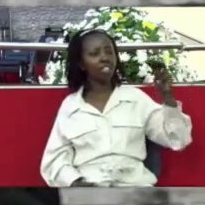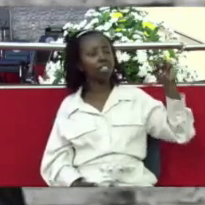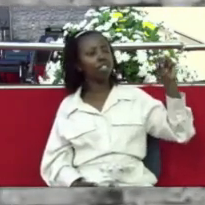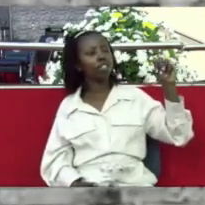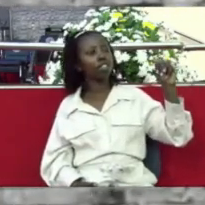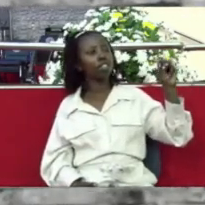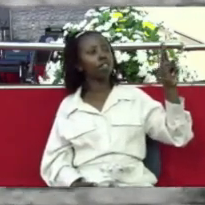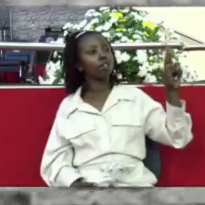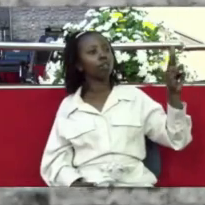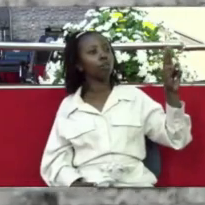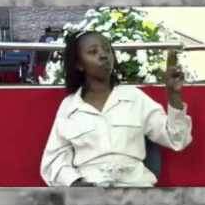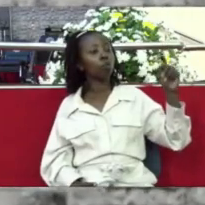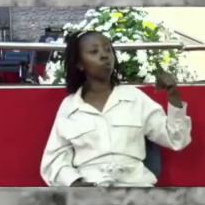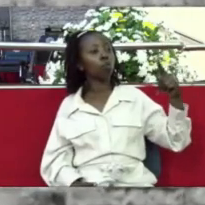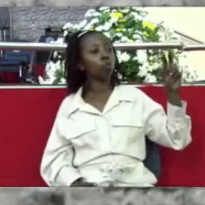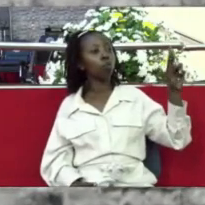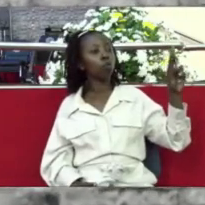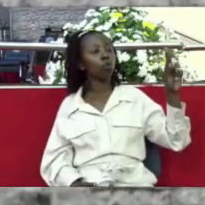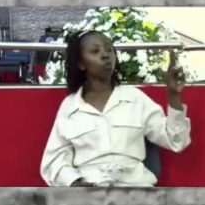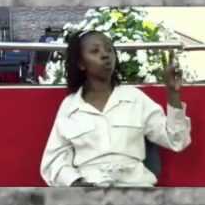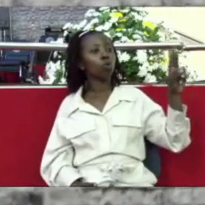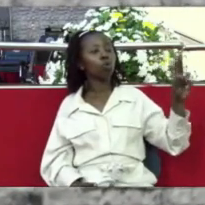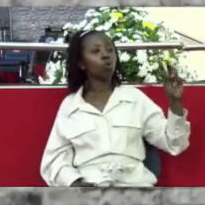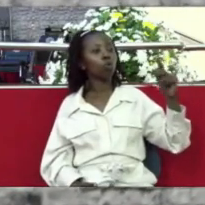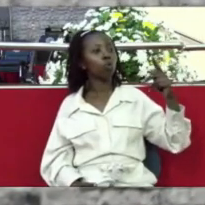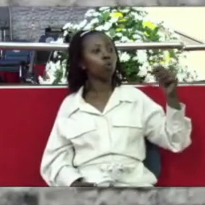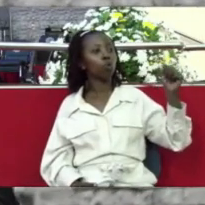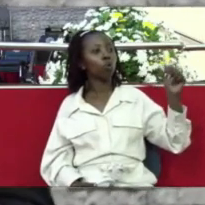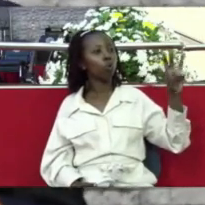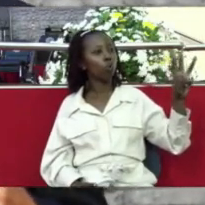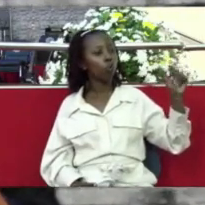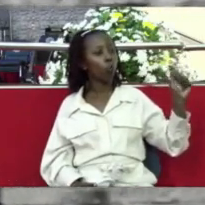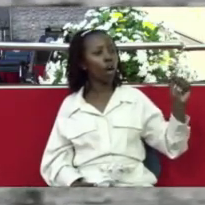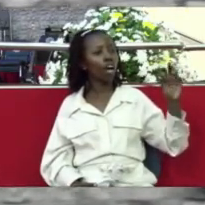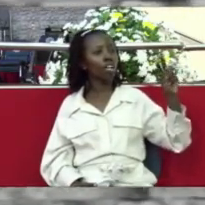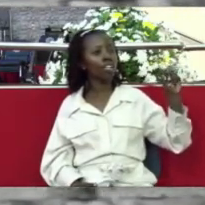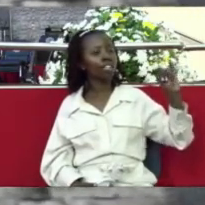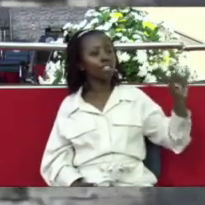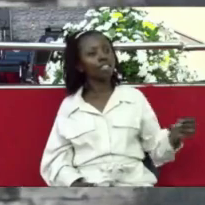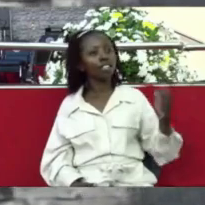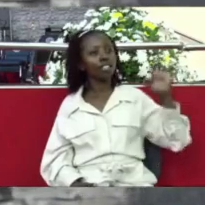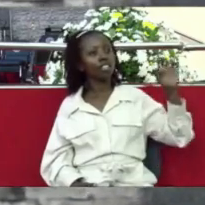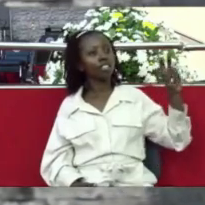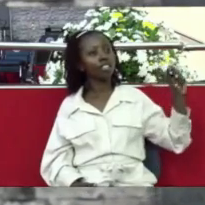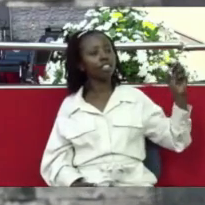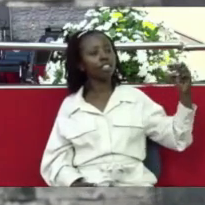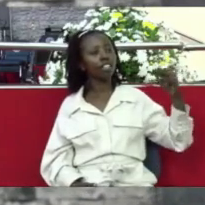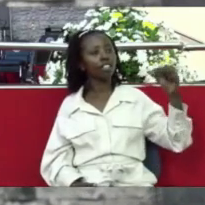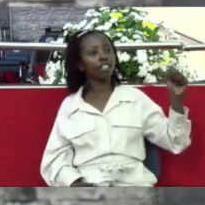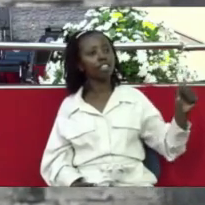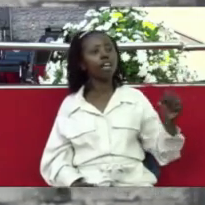It's a much poorer area. I mean, it's the poorest of the poor. And this man would sell